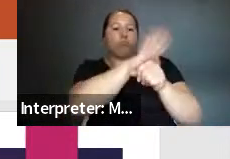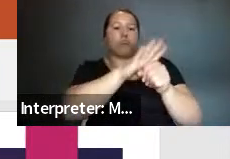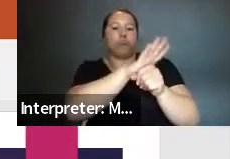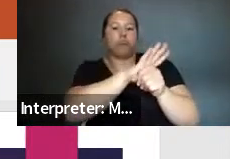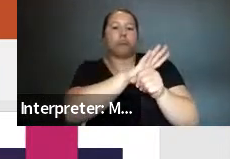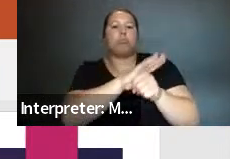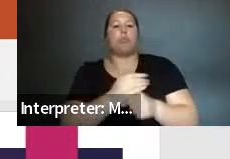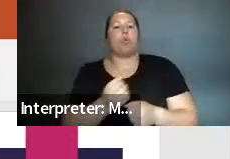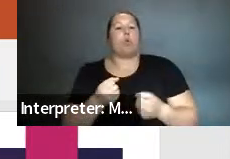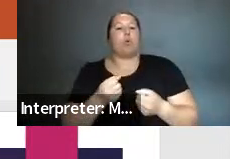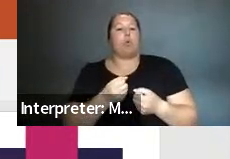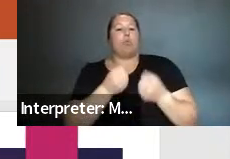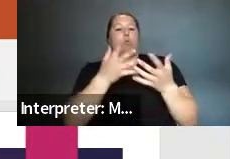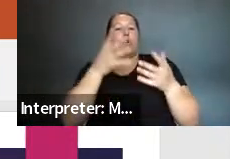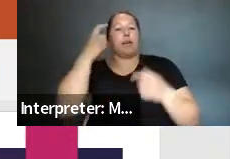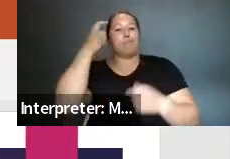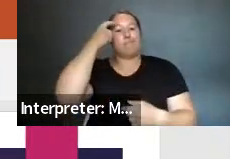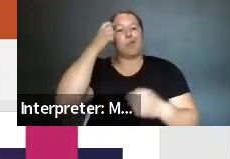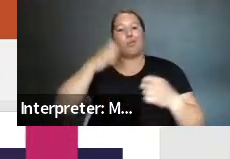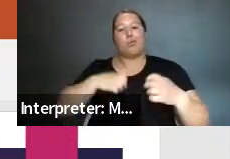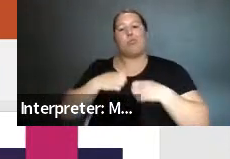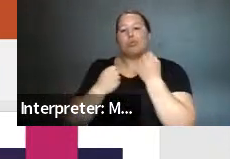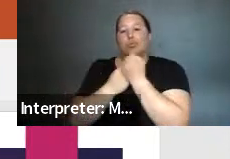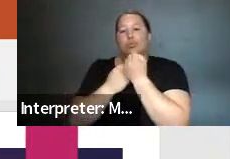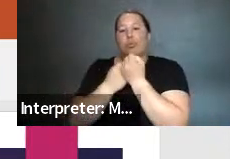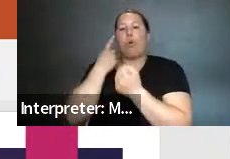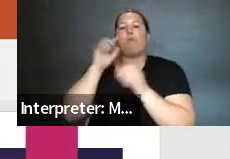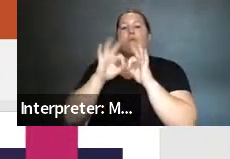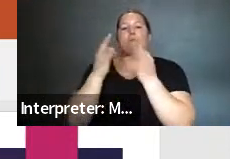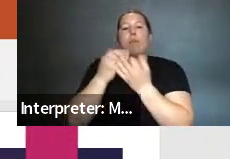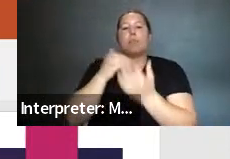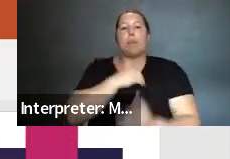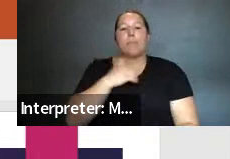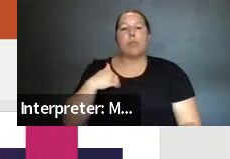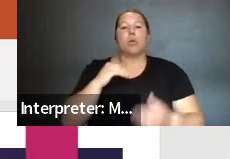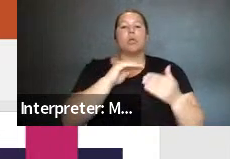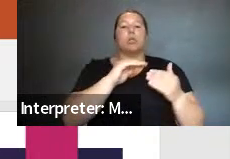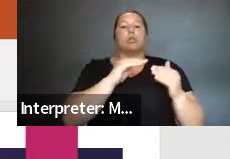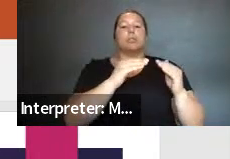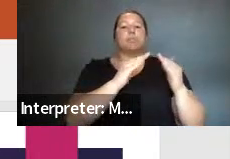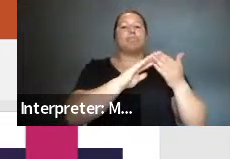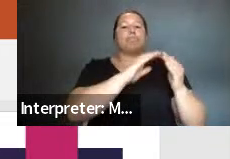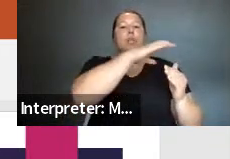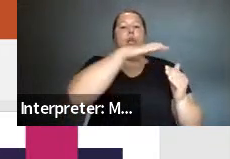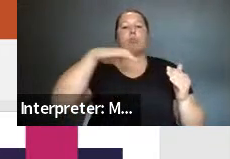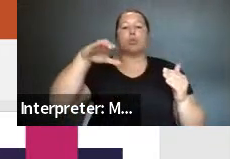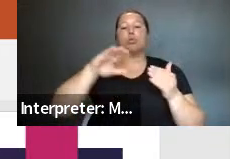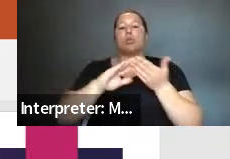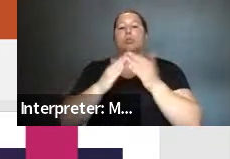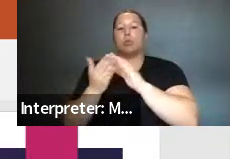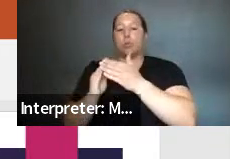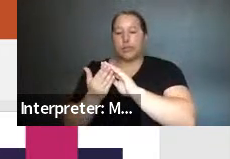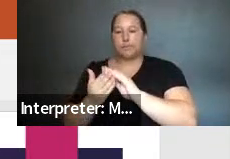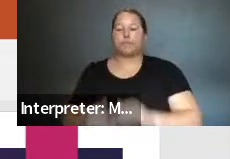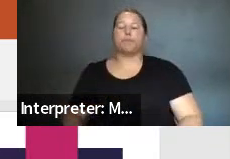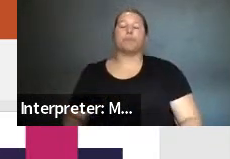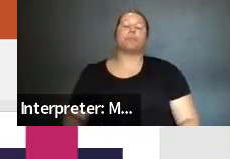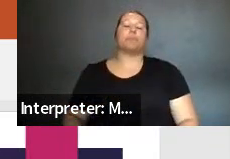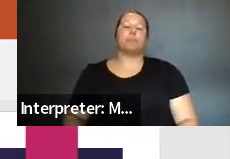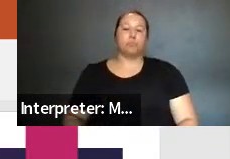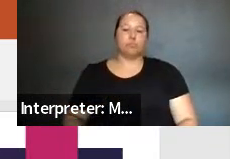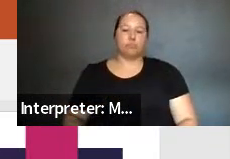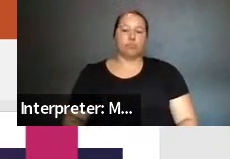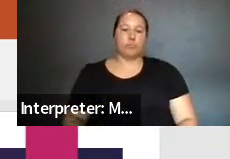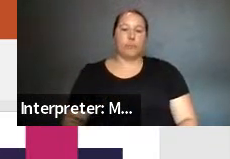for family members, neighbors, and the community during a homicide that would have taken place in that